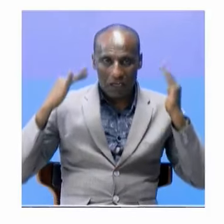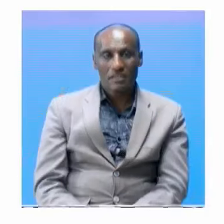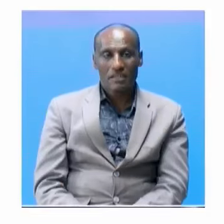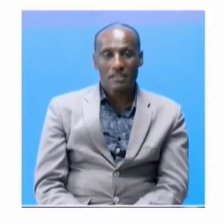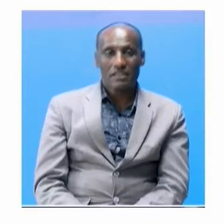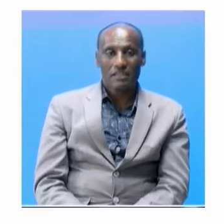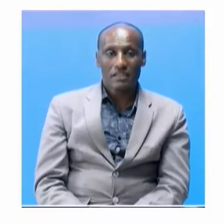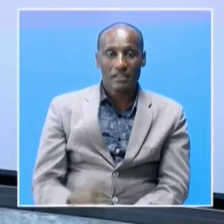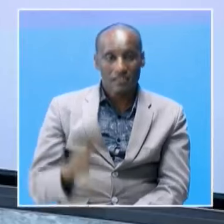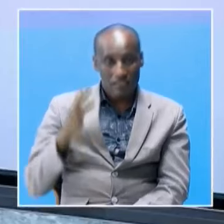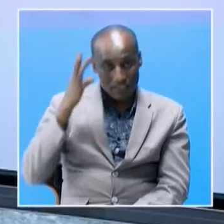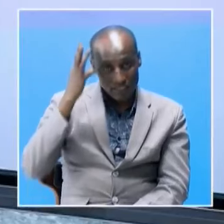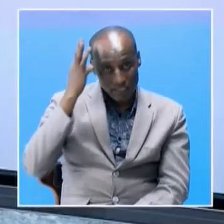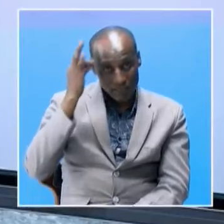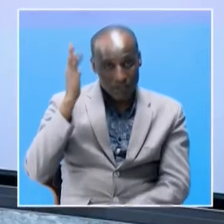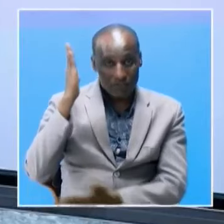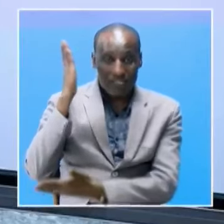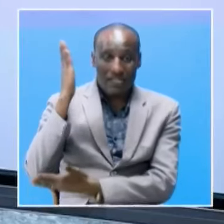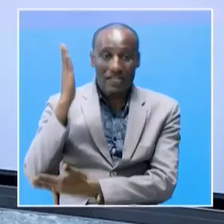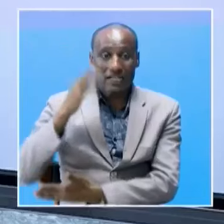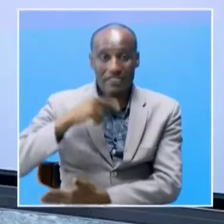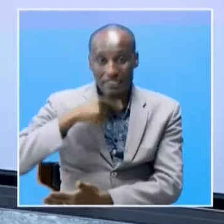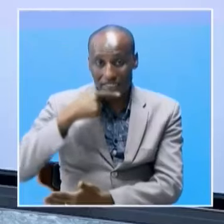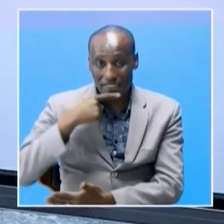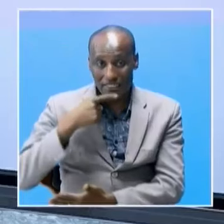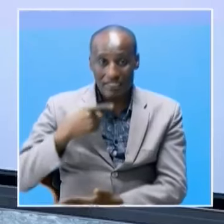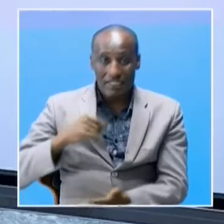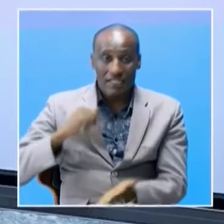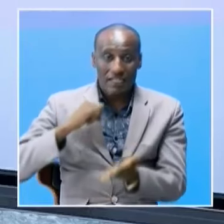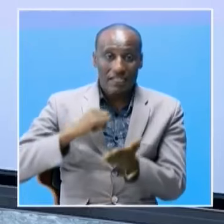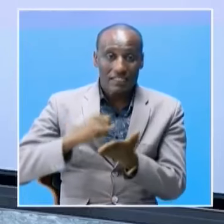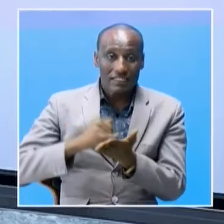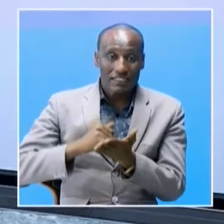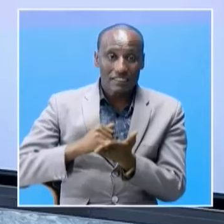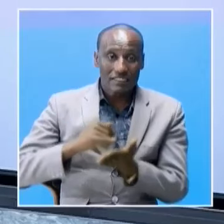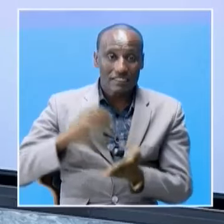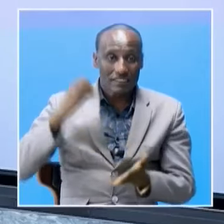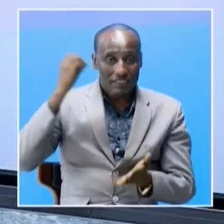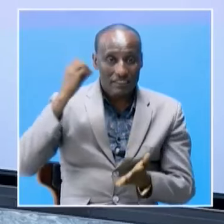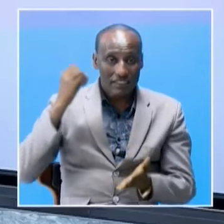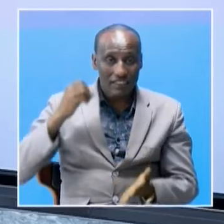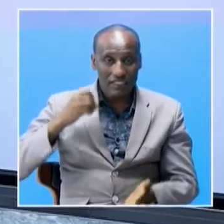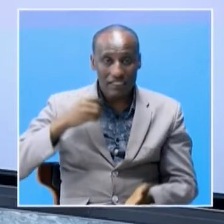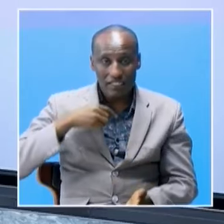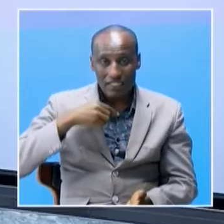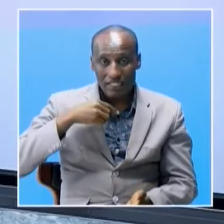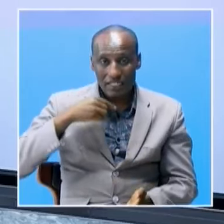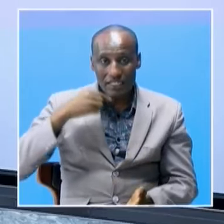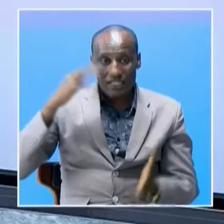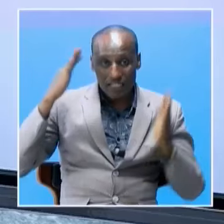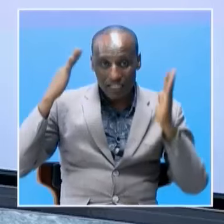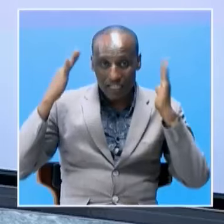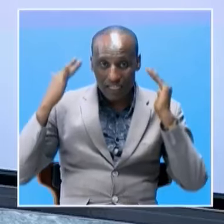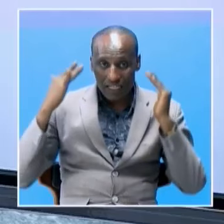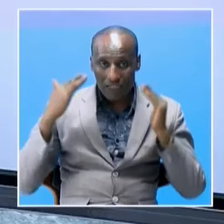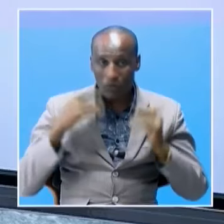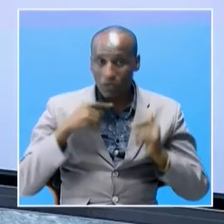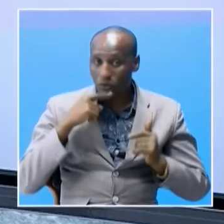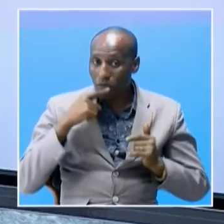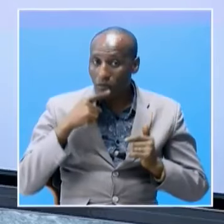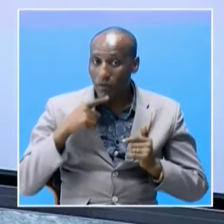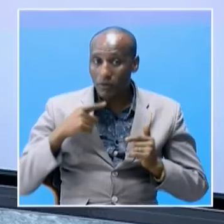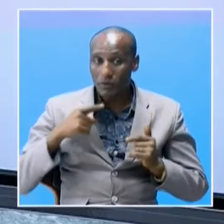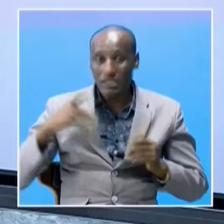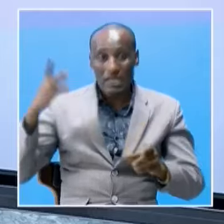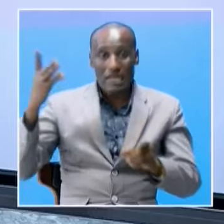look, if God says it shall rain, who are we talking about? We are talking about the Creator, right? If